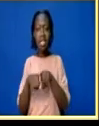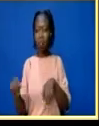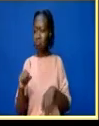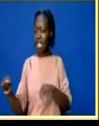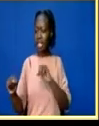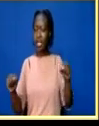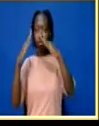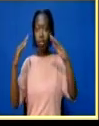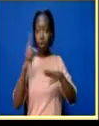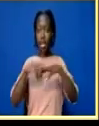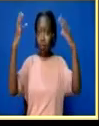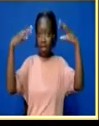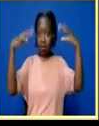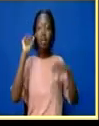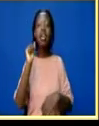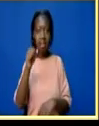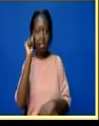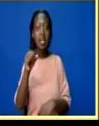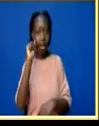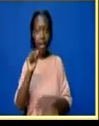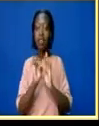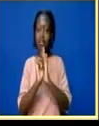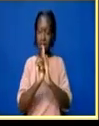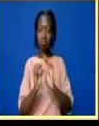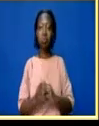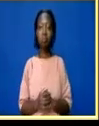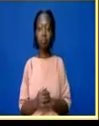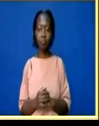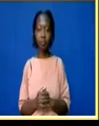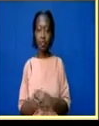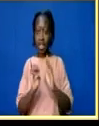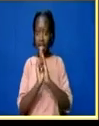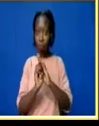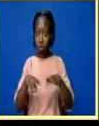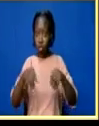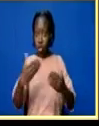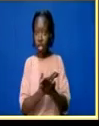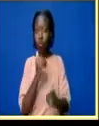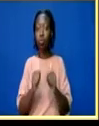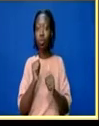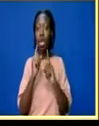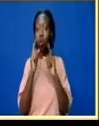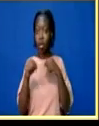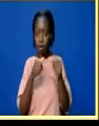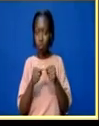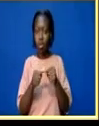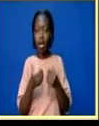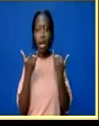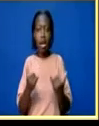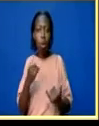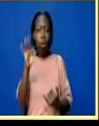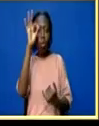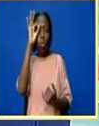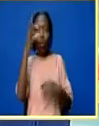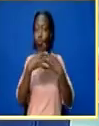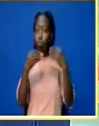Yes. Yes. That is a kind of this the type of erosion that you're talking about. Okay. So those tiny holes yes. are formed due to